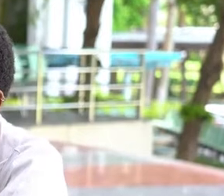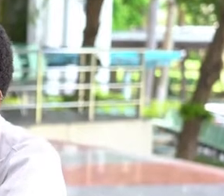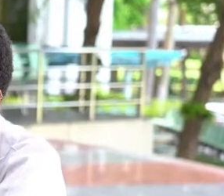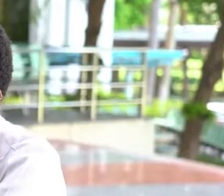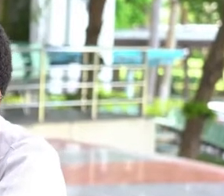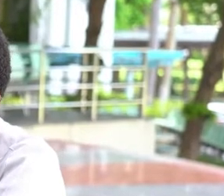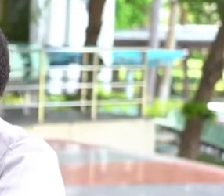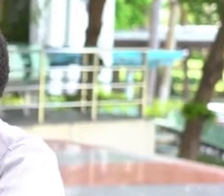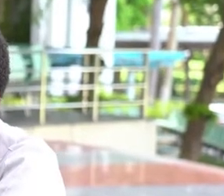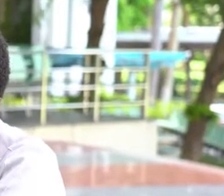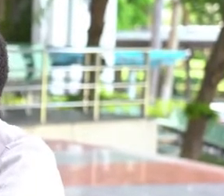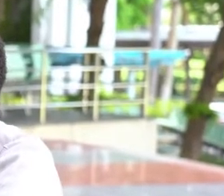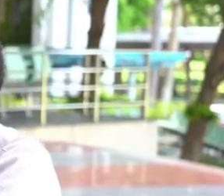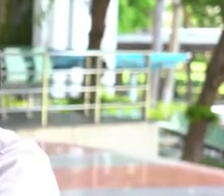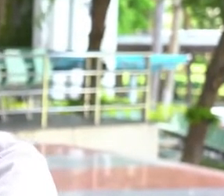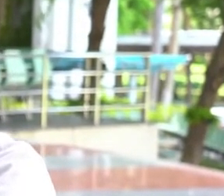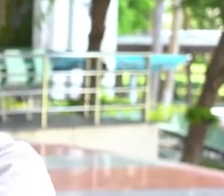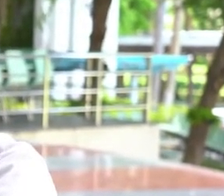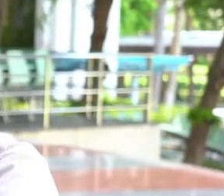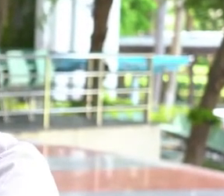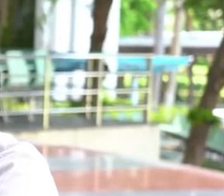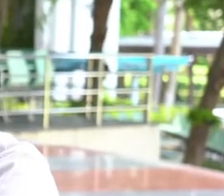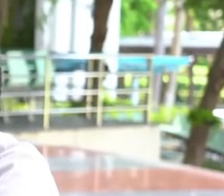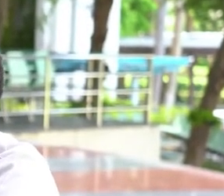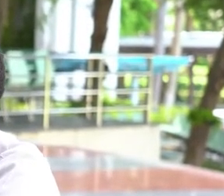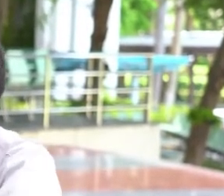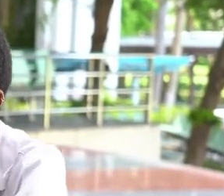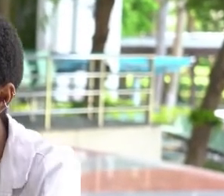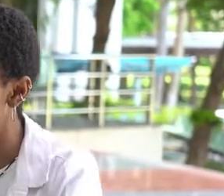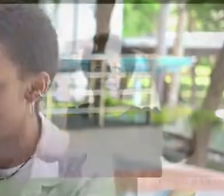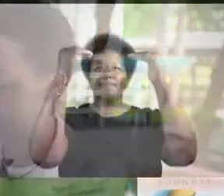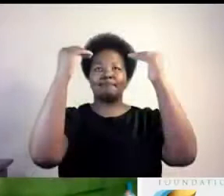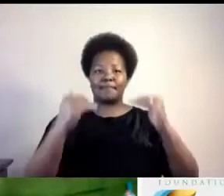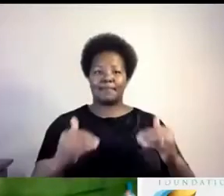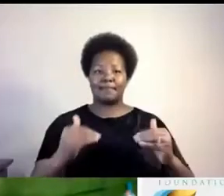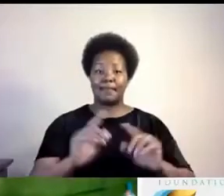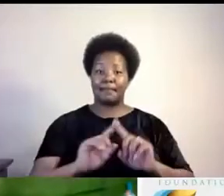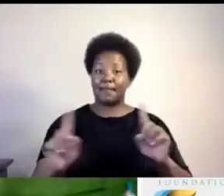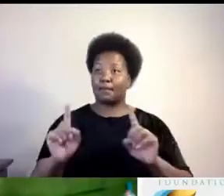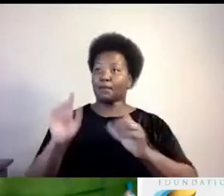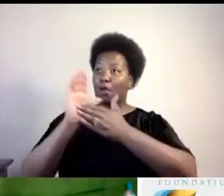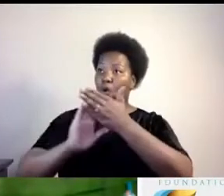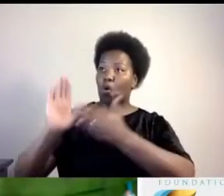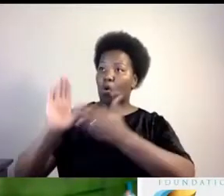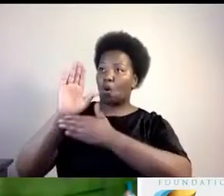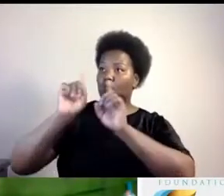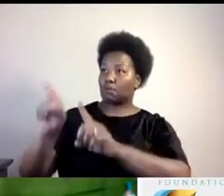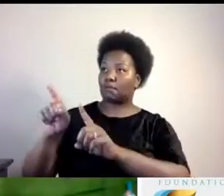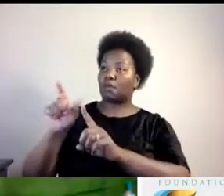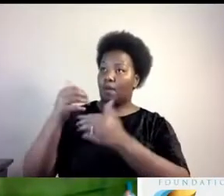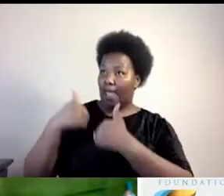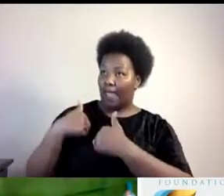has a clear design to it, you can't go to college without your own plan. It has